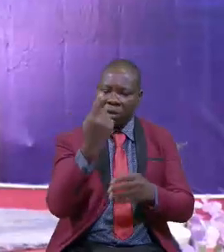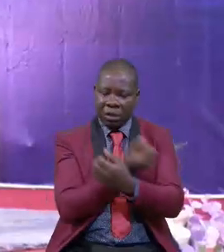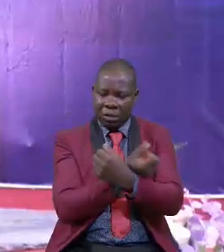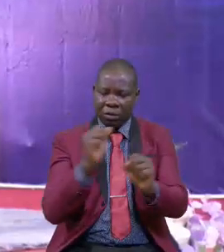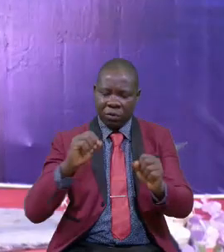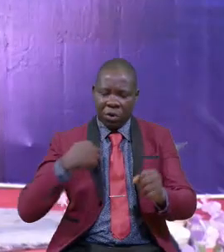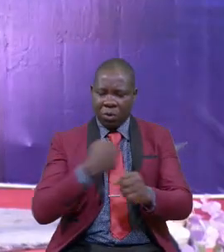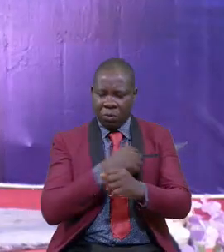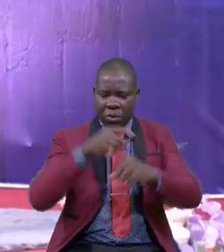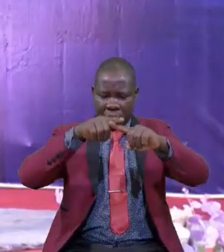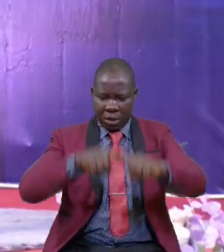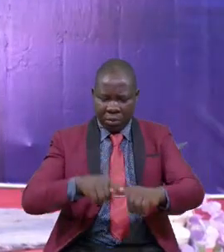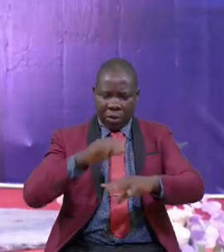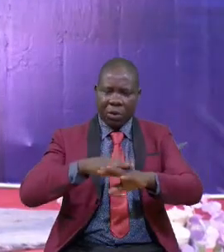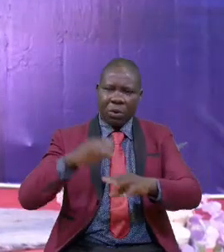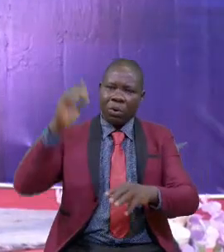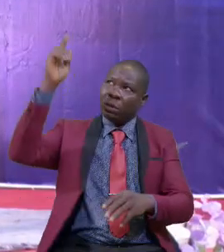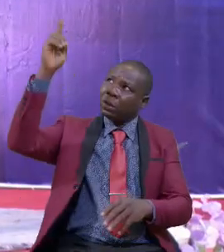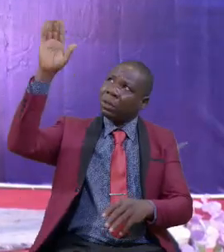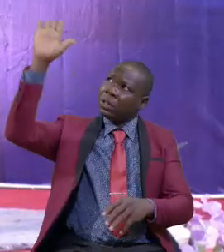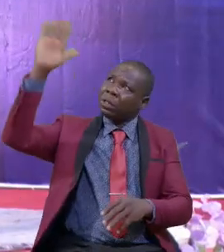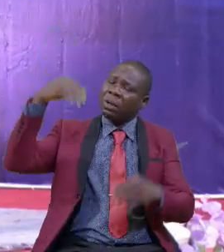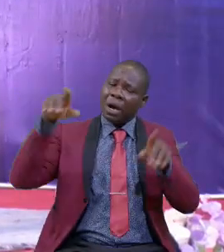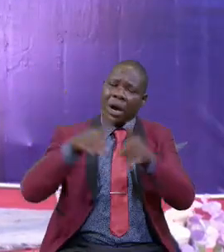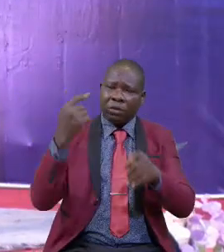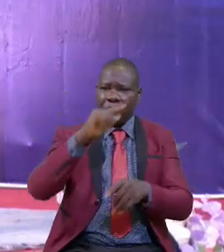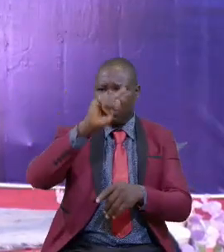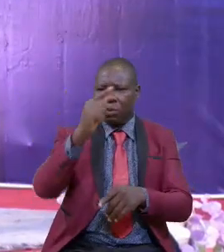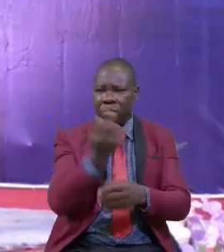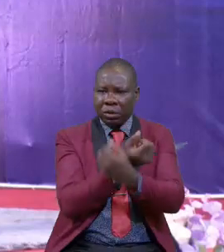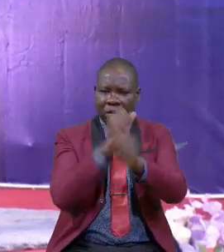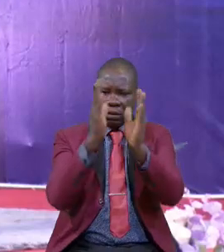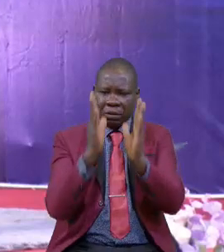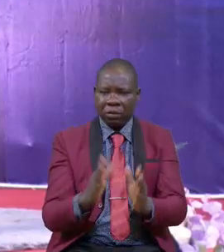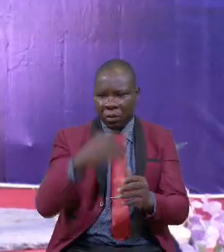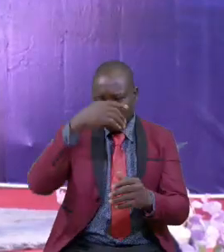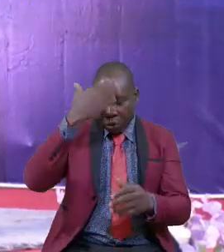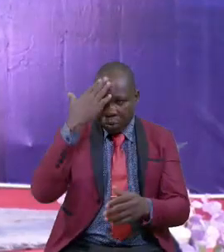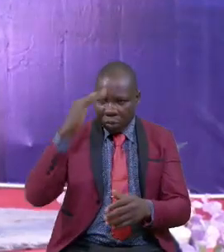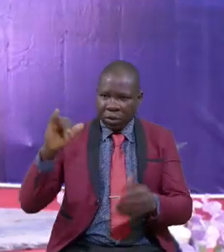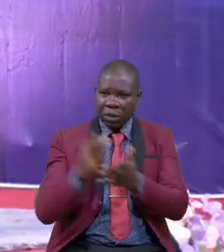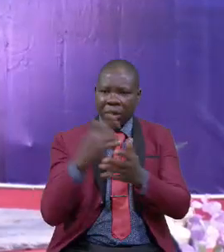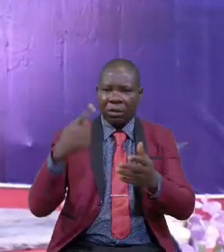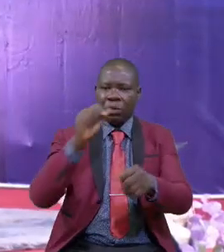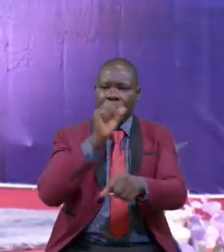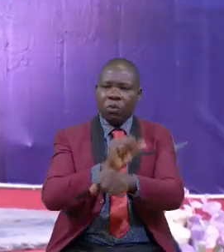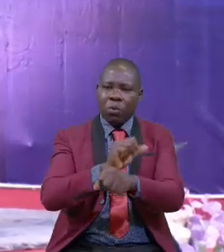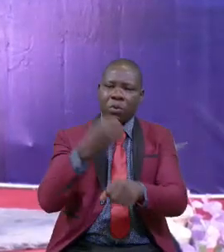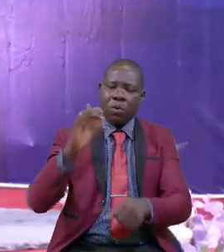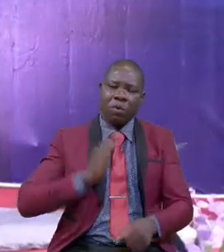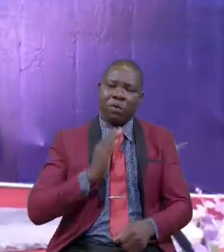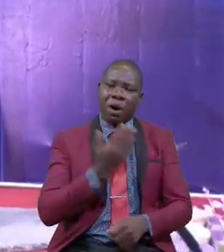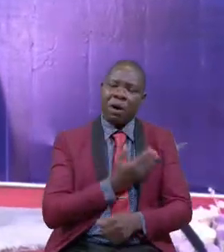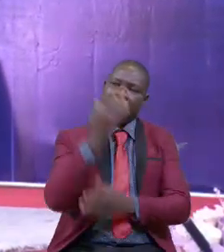only Savior, knowing that the works of our hand cannot save us, knowing that whatever goodness